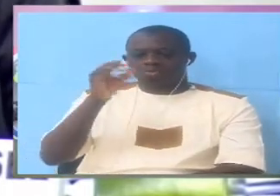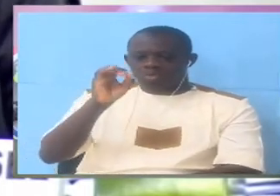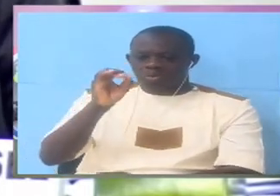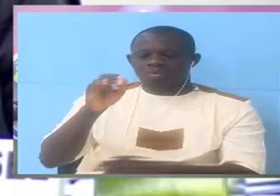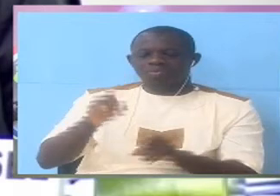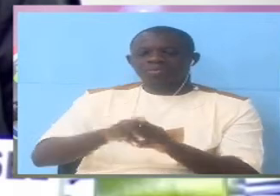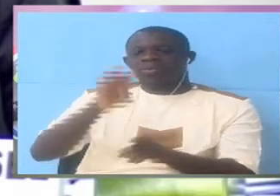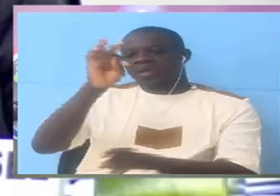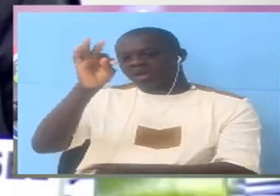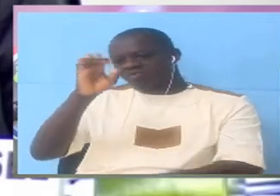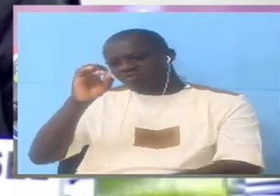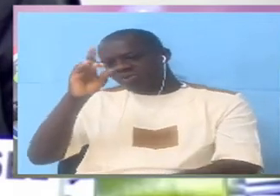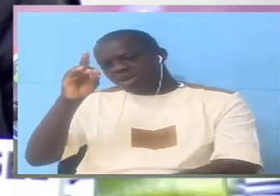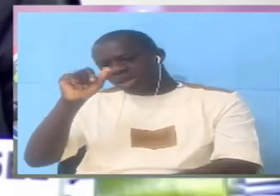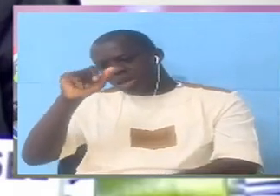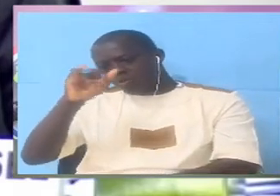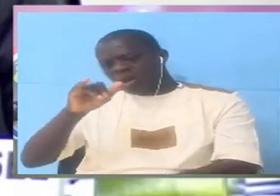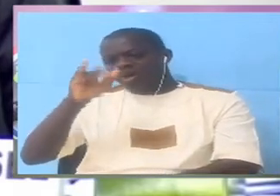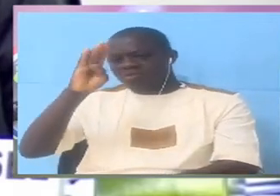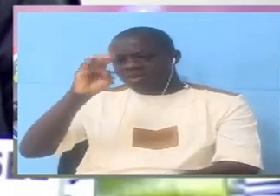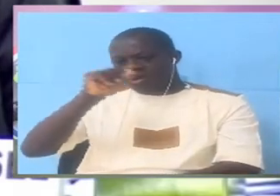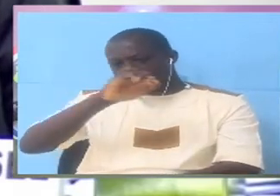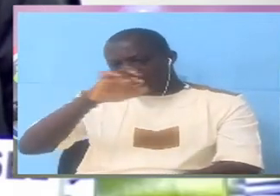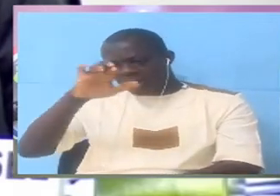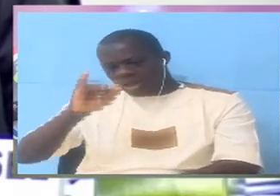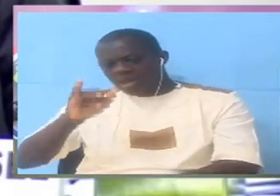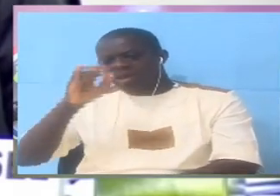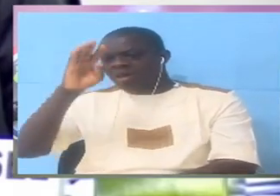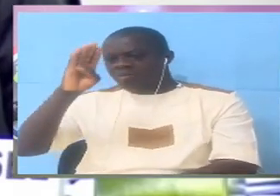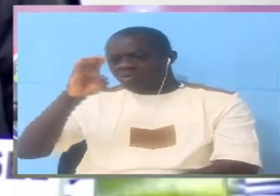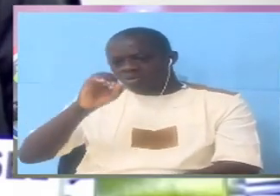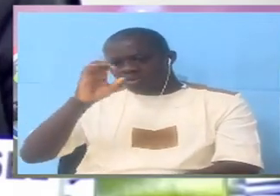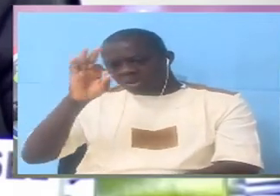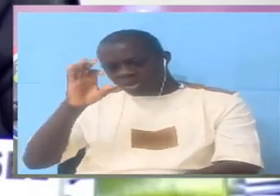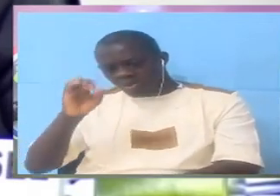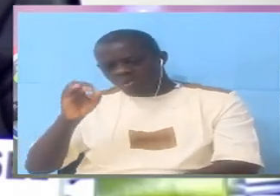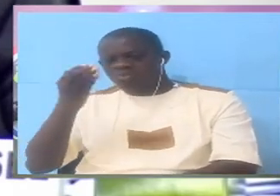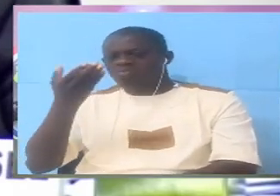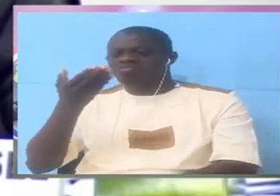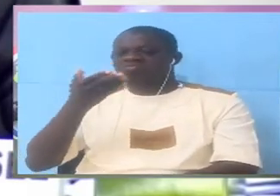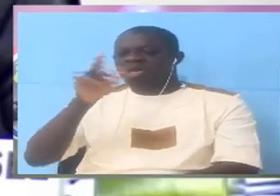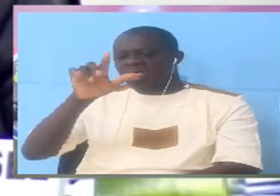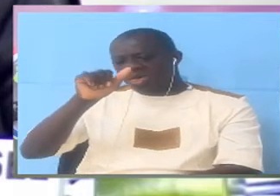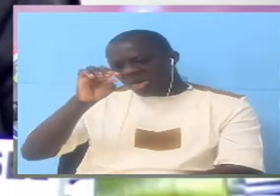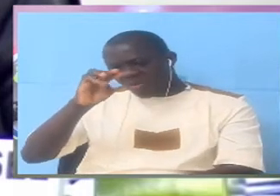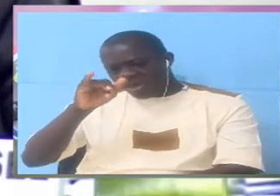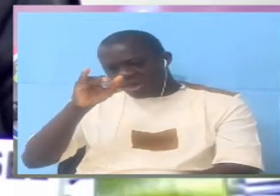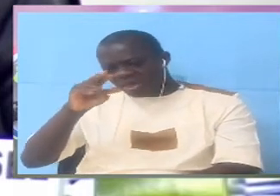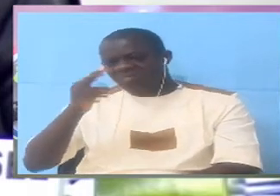Fode Bari Momodo Haidara Bota Keita, Lamin Cham Demba Sow, and the Junglers.